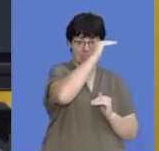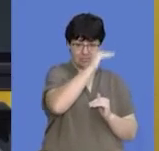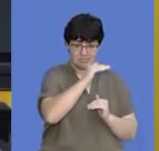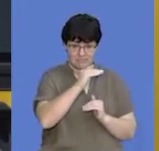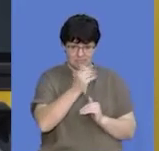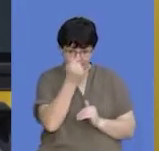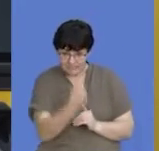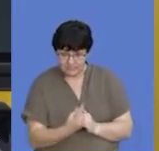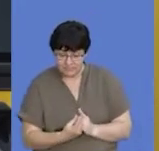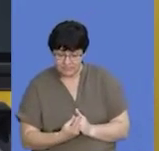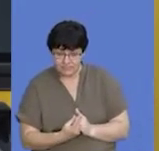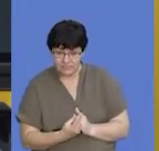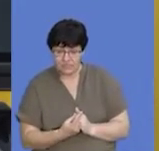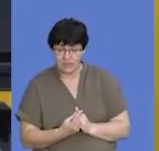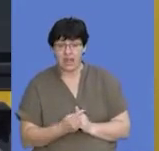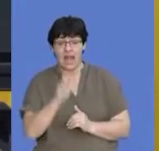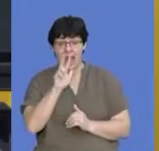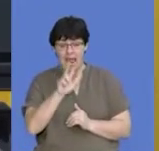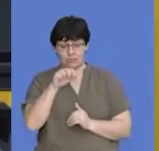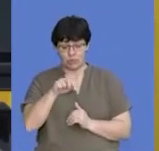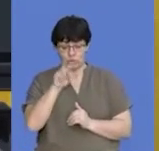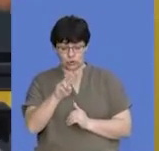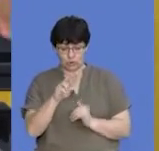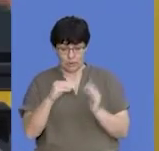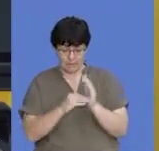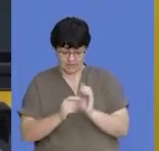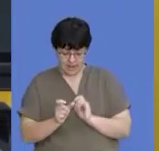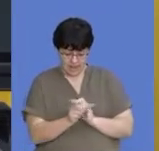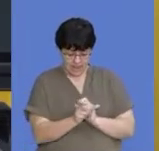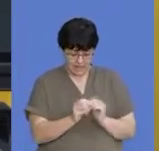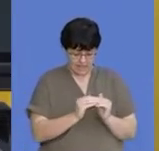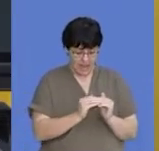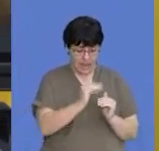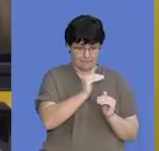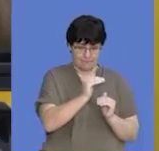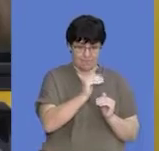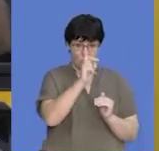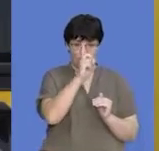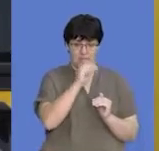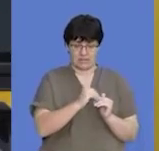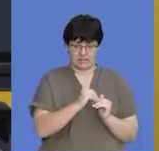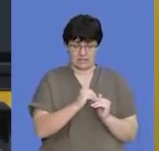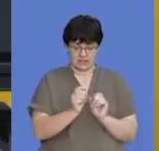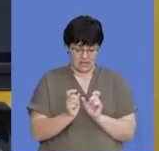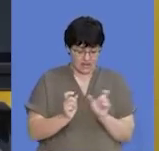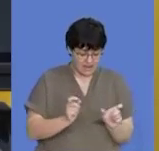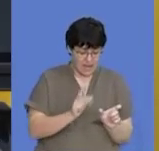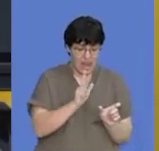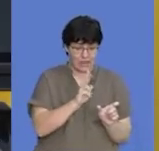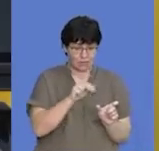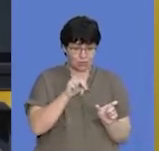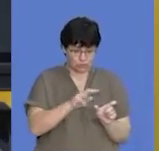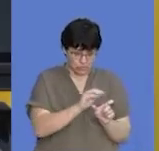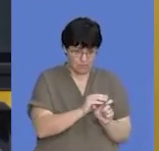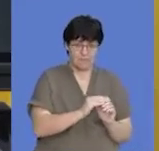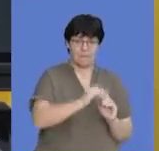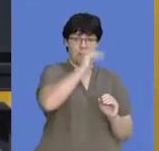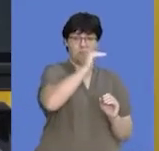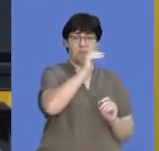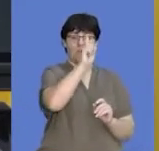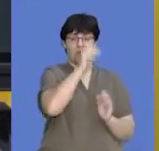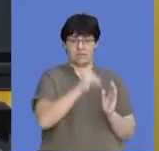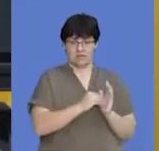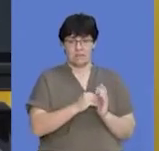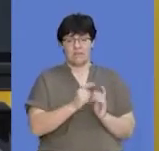Do we get that? 8.2 meters for a height increase of 1 meter. That means that we are dealing with an